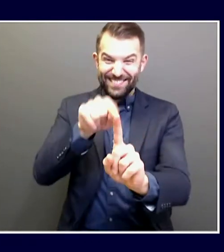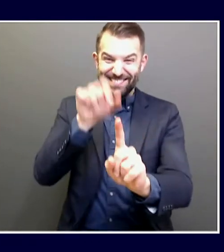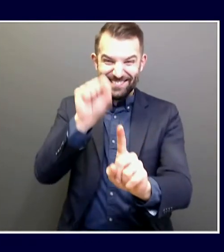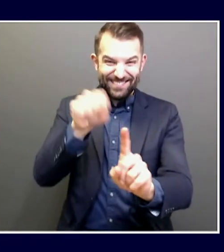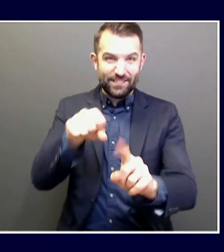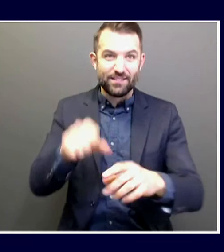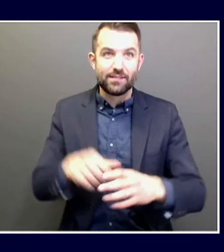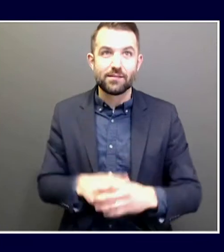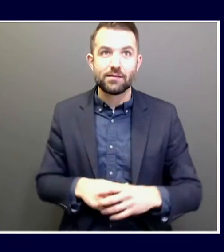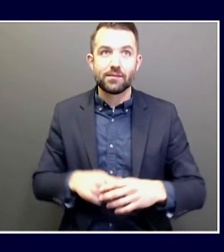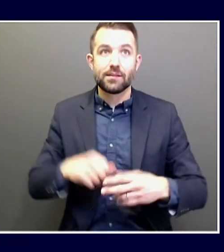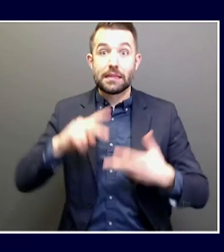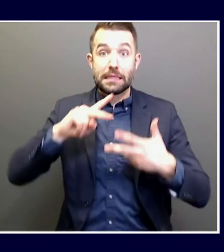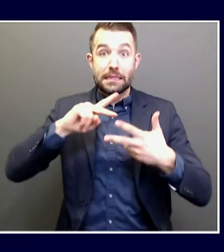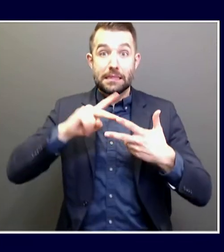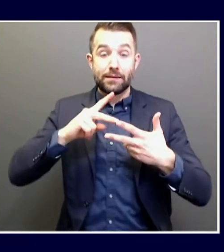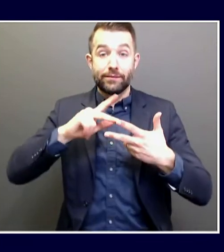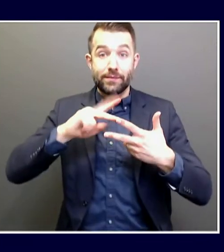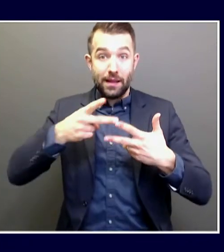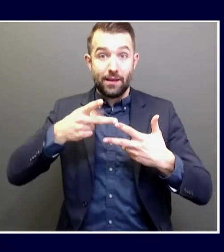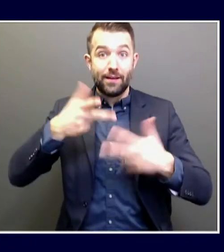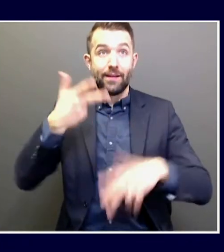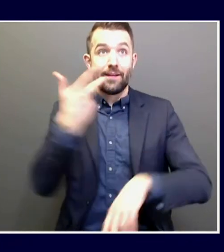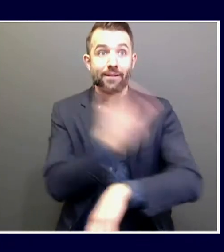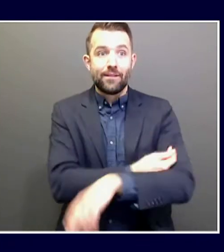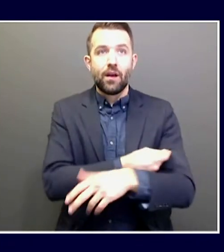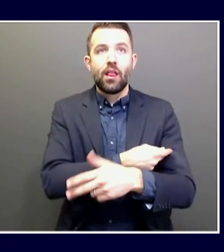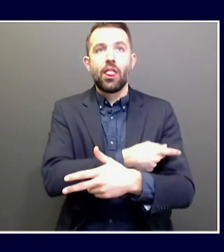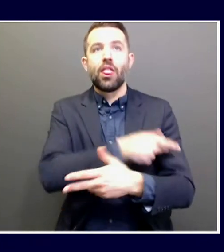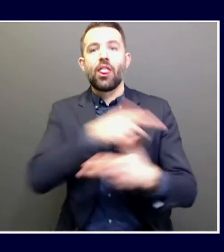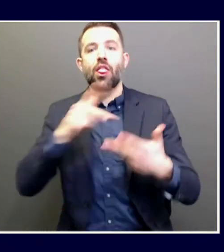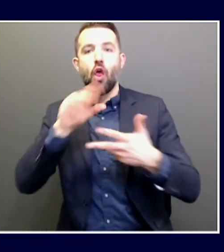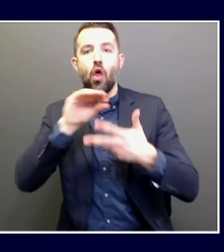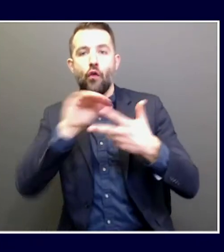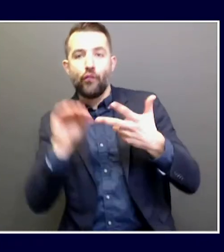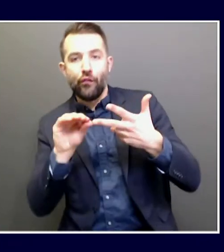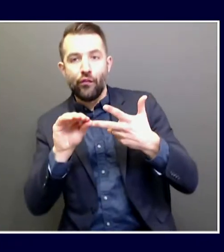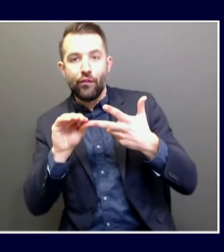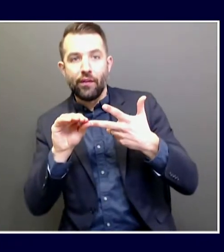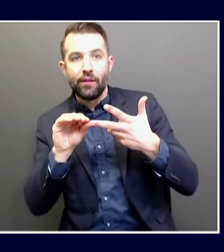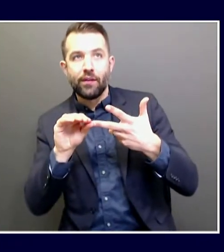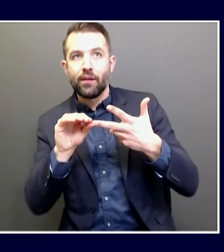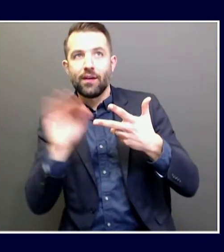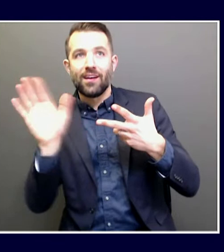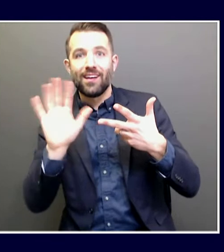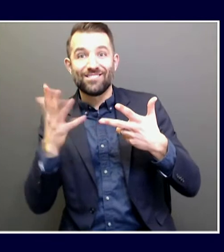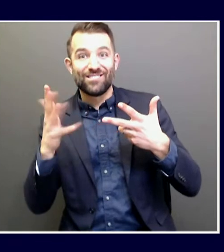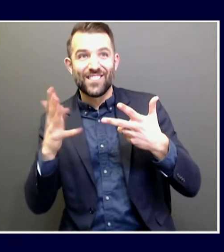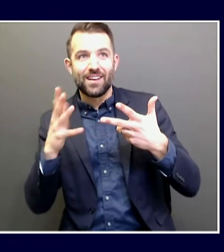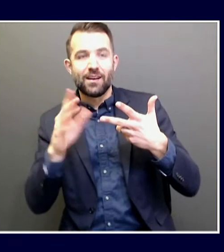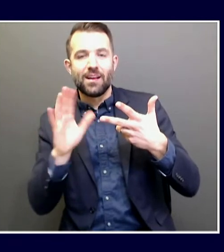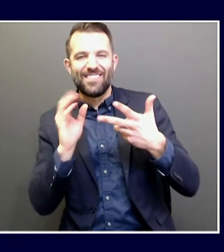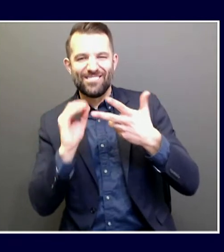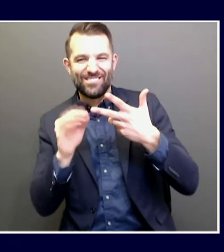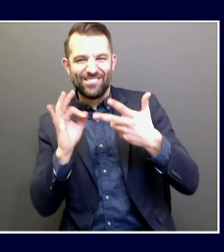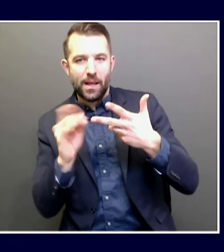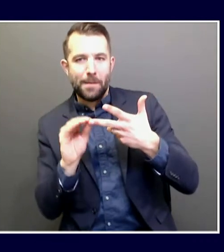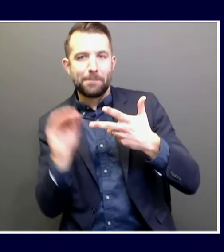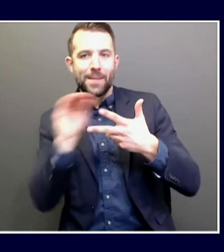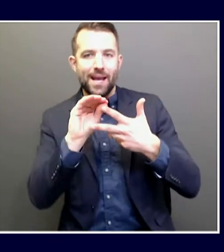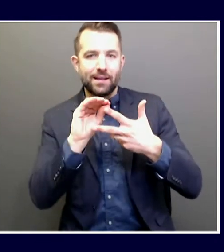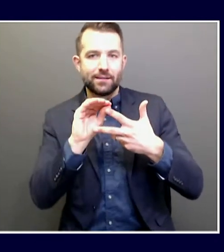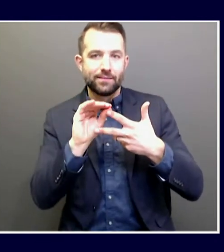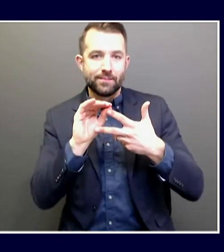quick overview at the top. So essentially, with the latest updates from the FDA and the US CDC